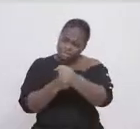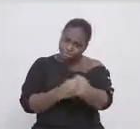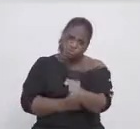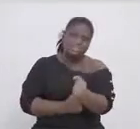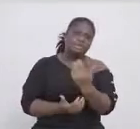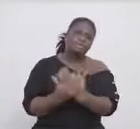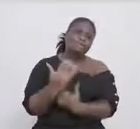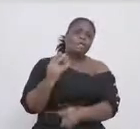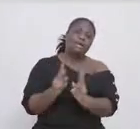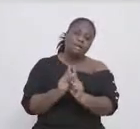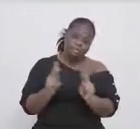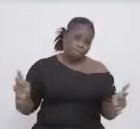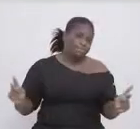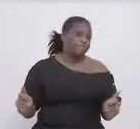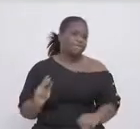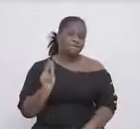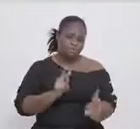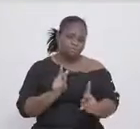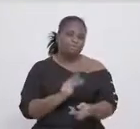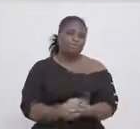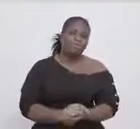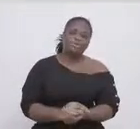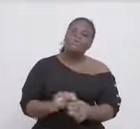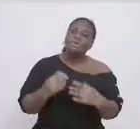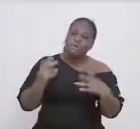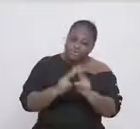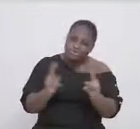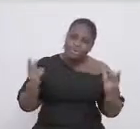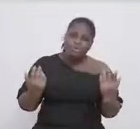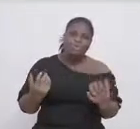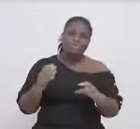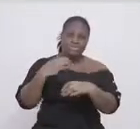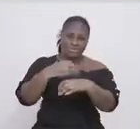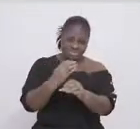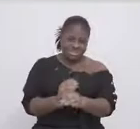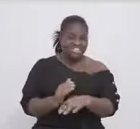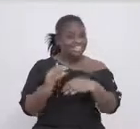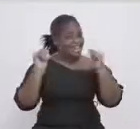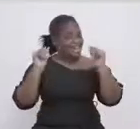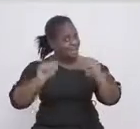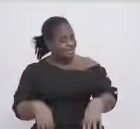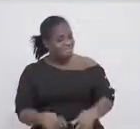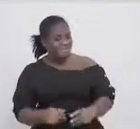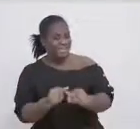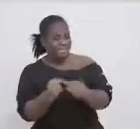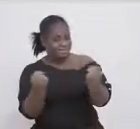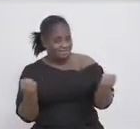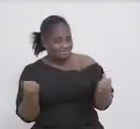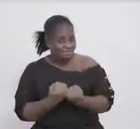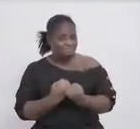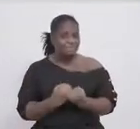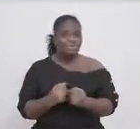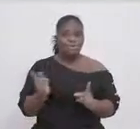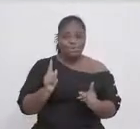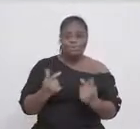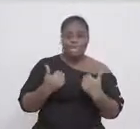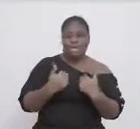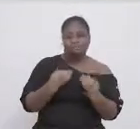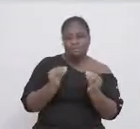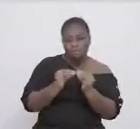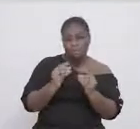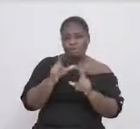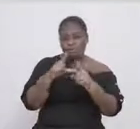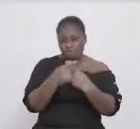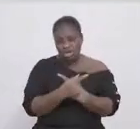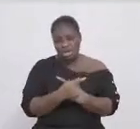by different public-private initiatives. But we also need to create an enabling environment where we build a lot more local content. And the market